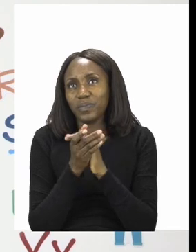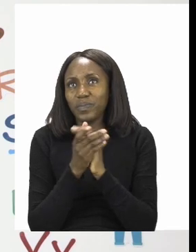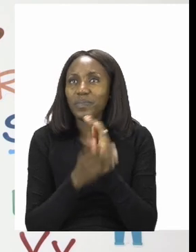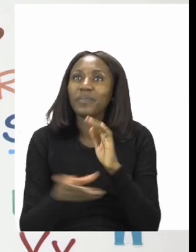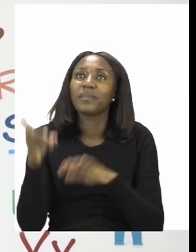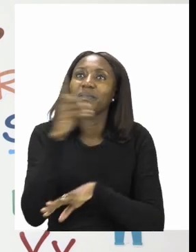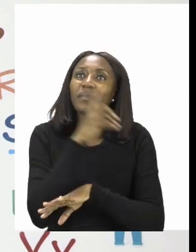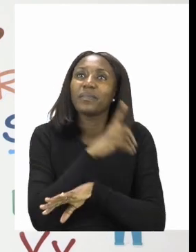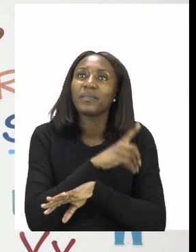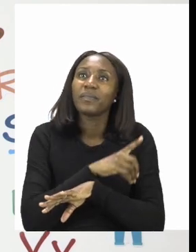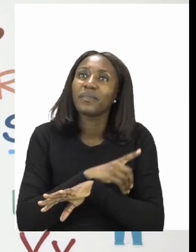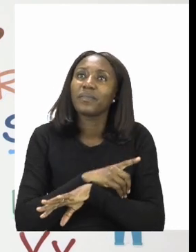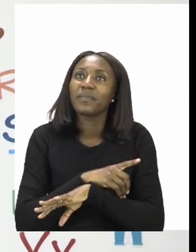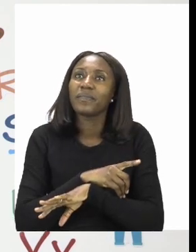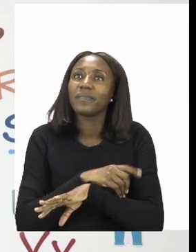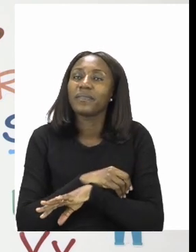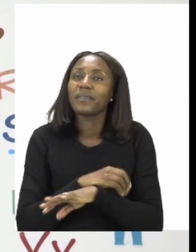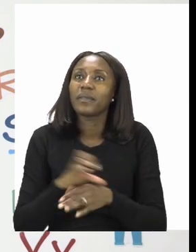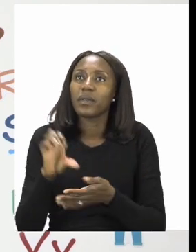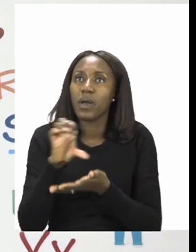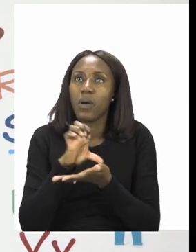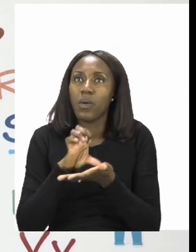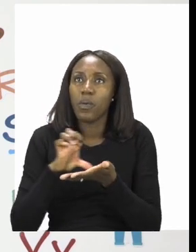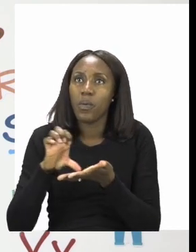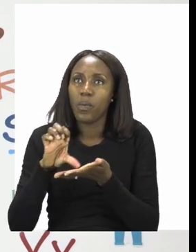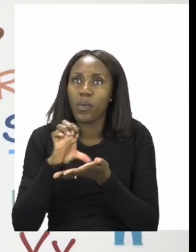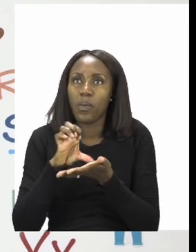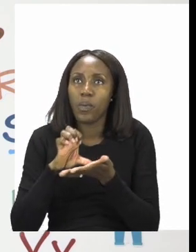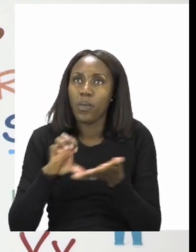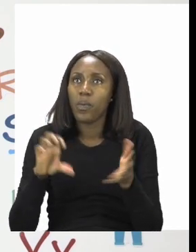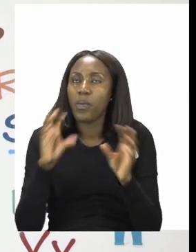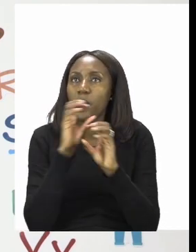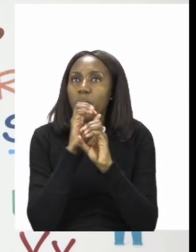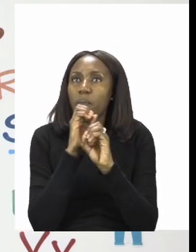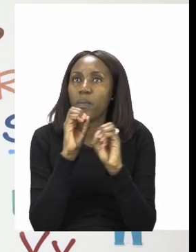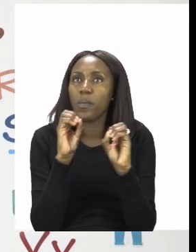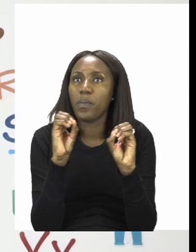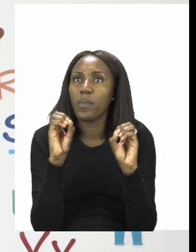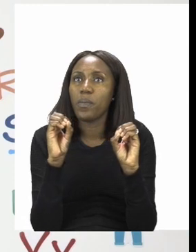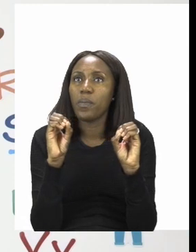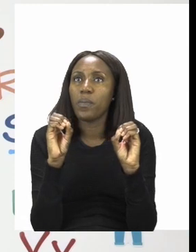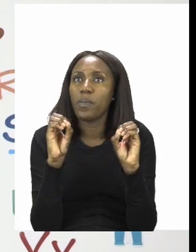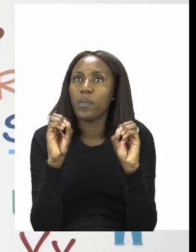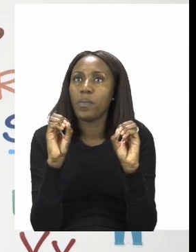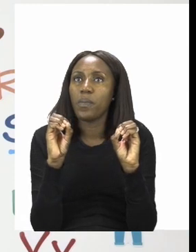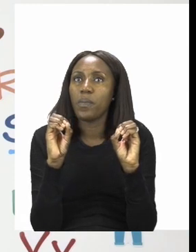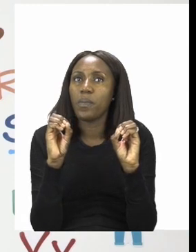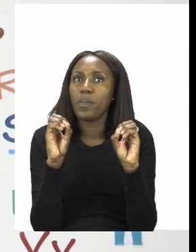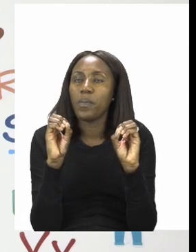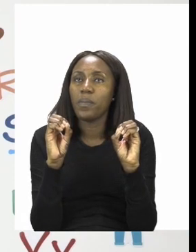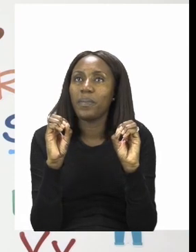Sanitize every day so the germs can stay